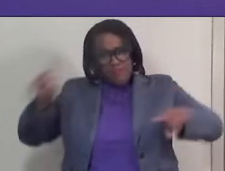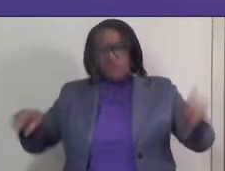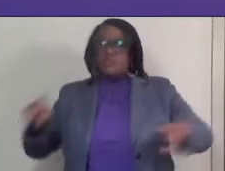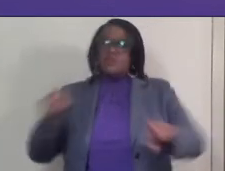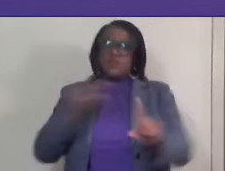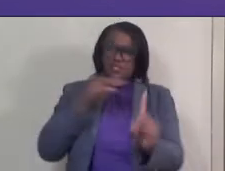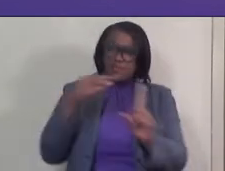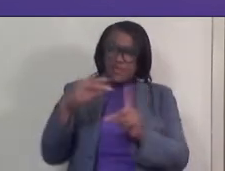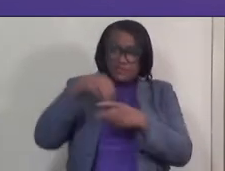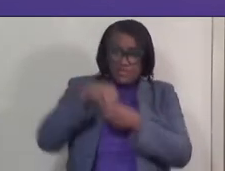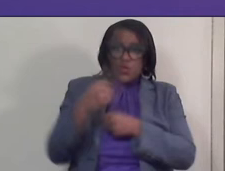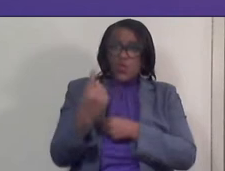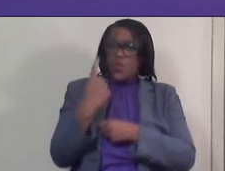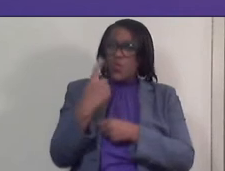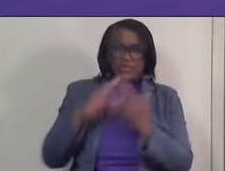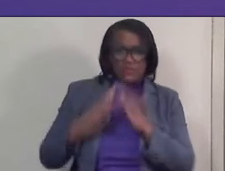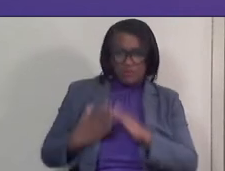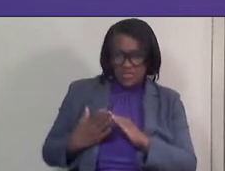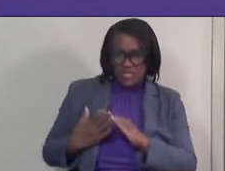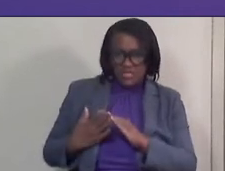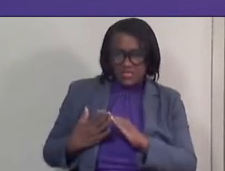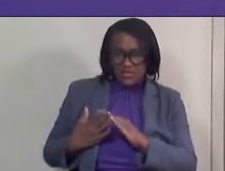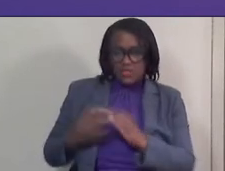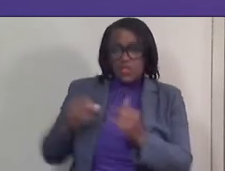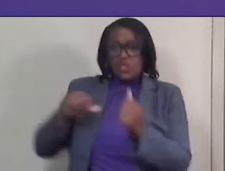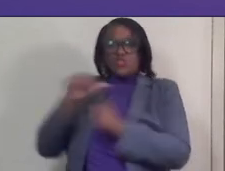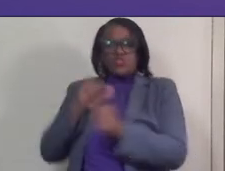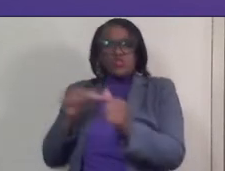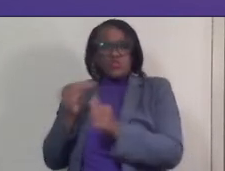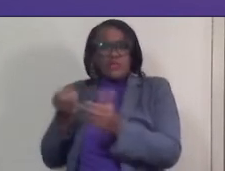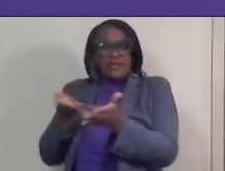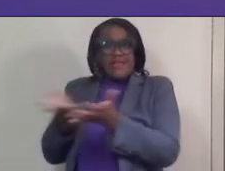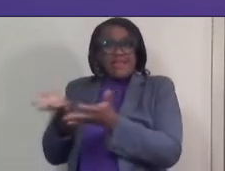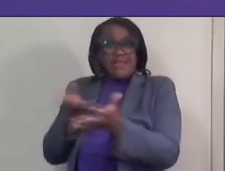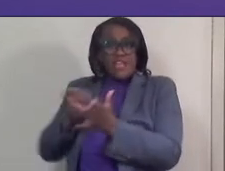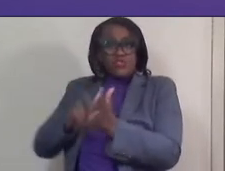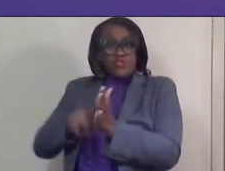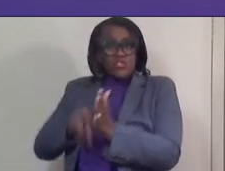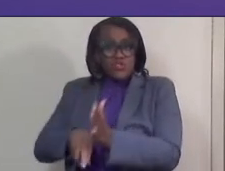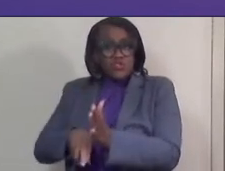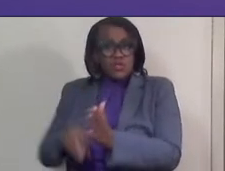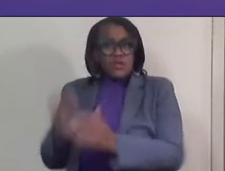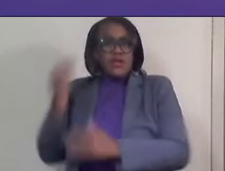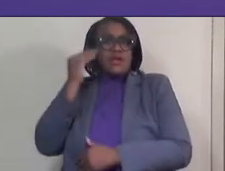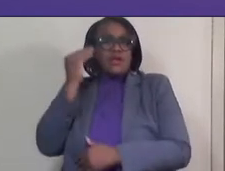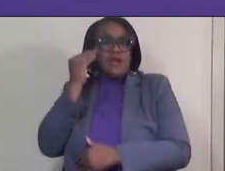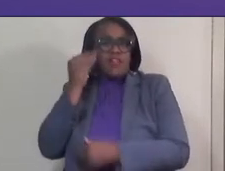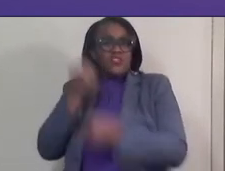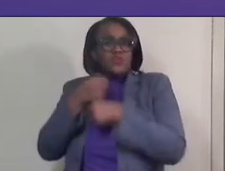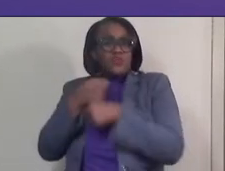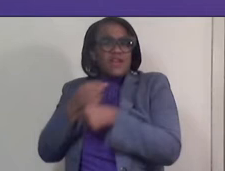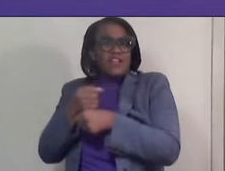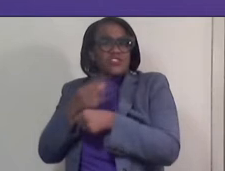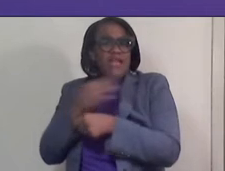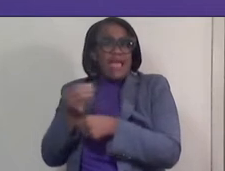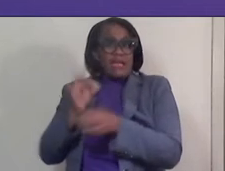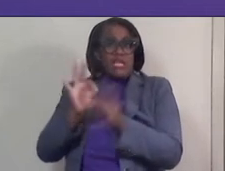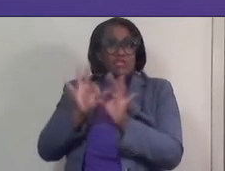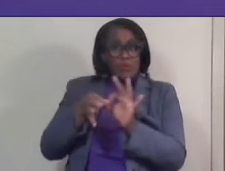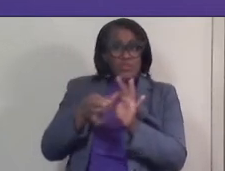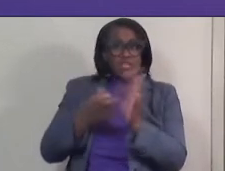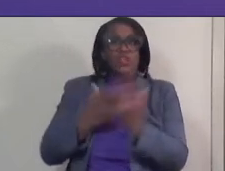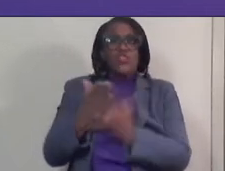community. Socially engaged research. Knowledge production and interpretation occurs through